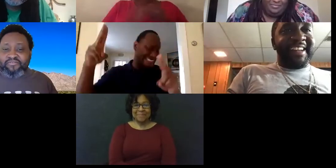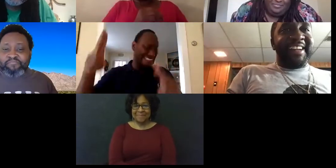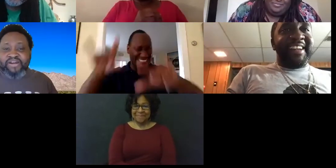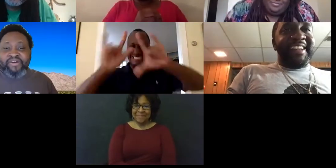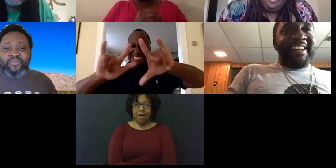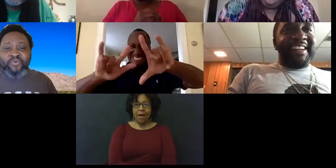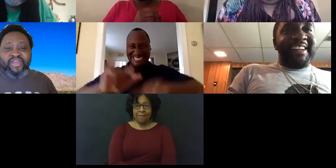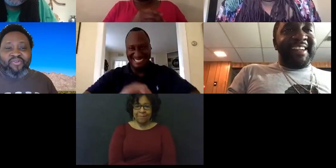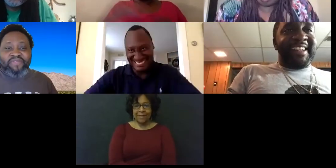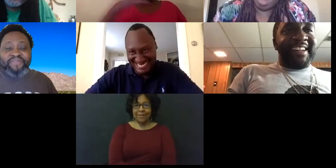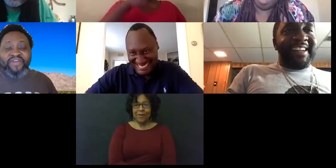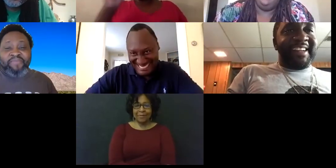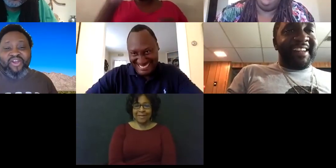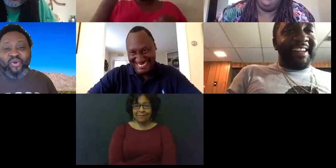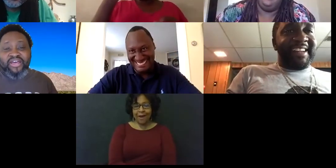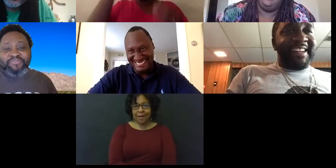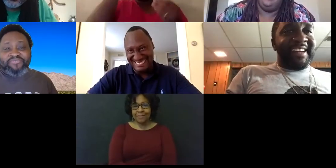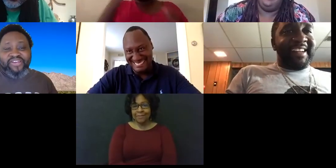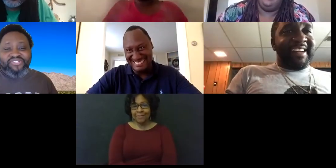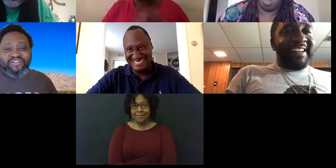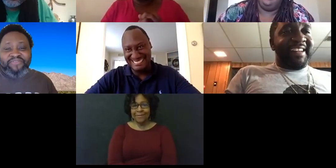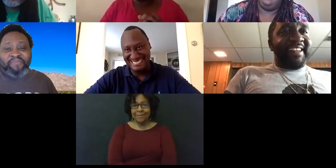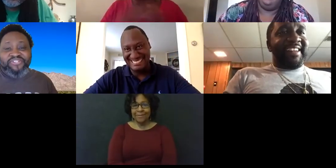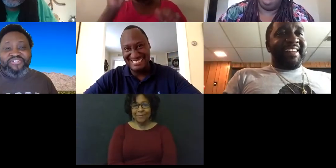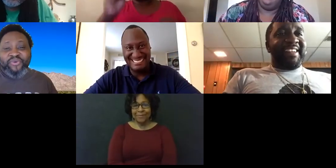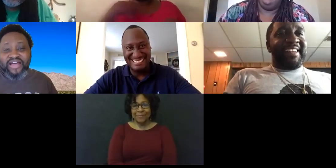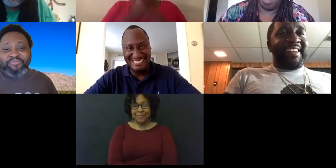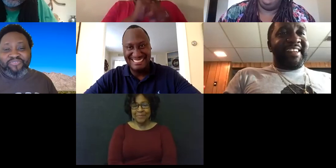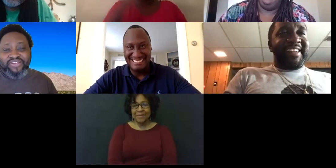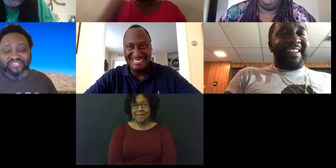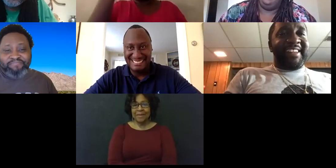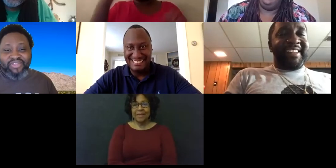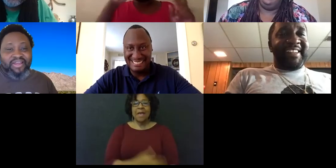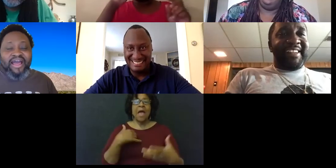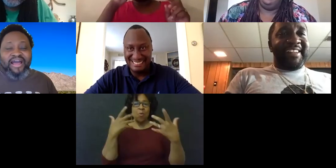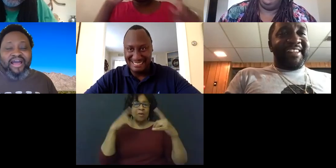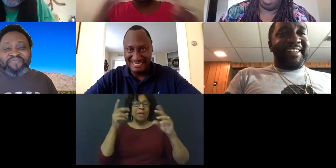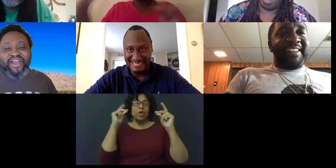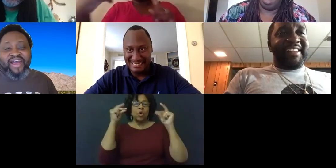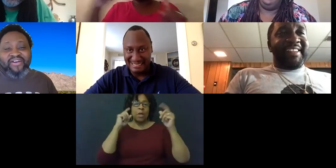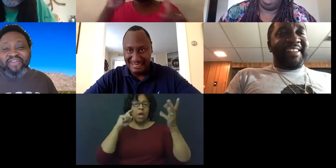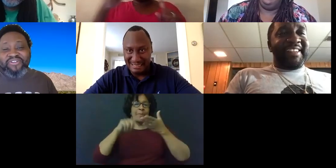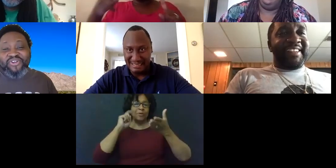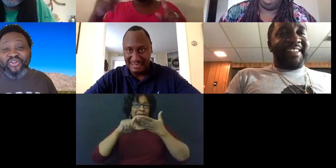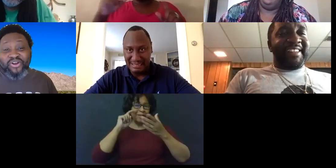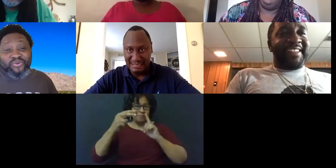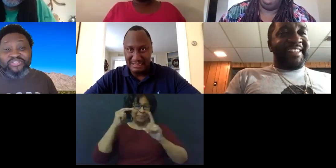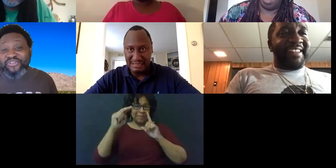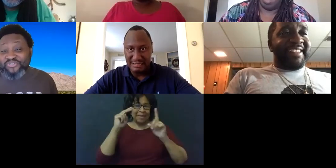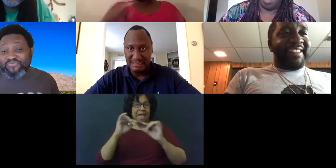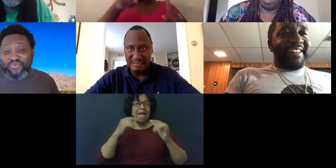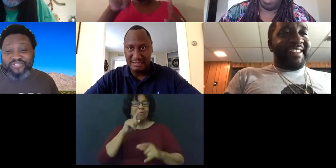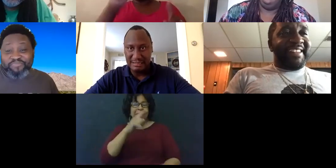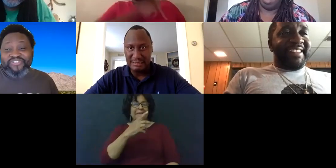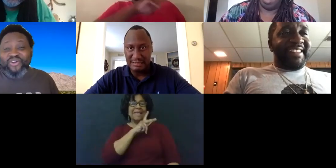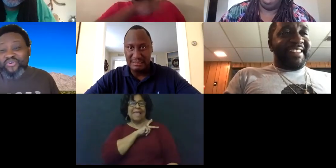By the way, if I can make just a quick observation. Go ahead. I'm trying to figure out how Kevin is the only one who's not using